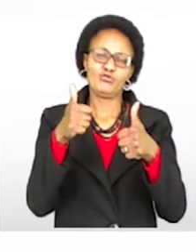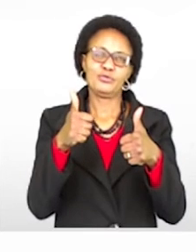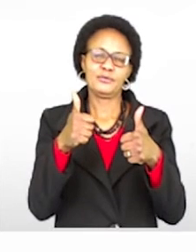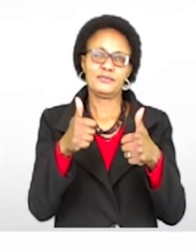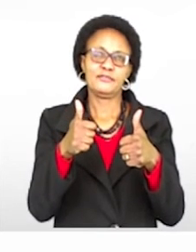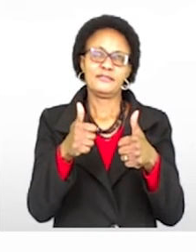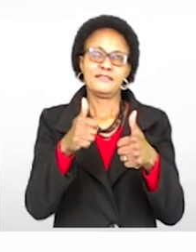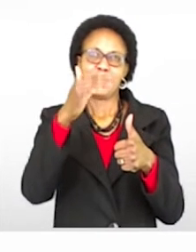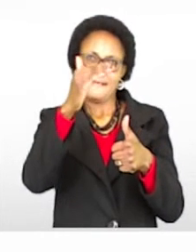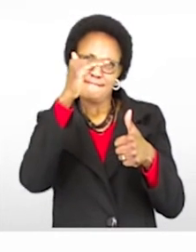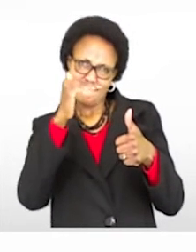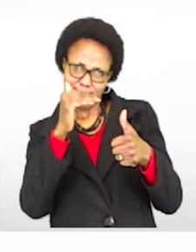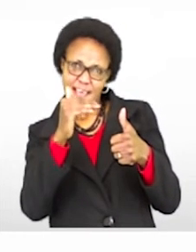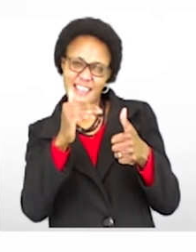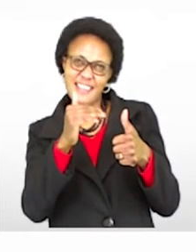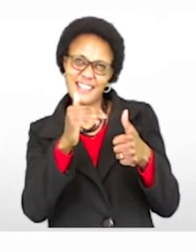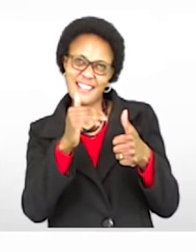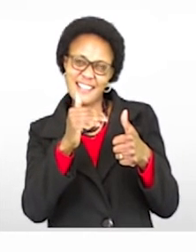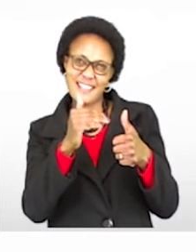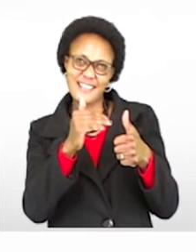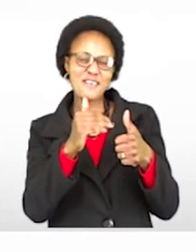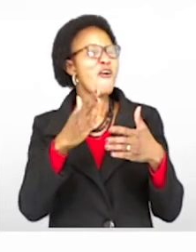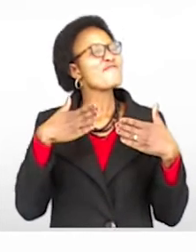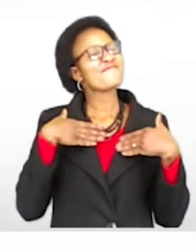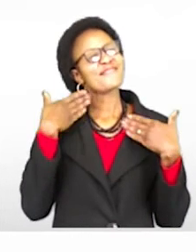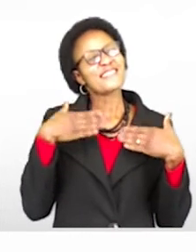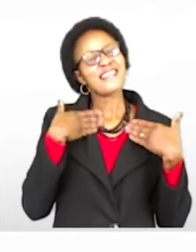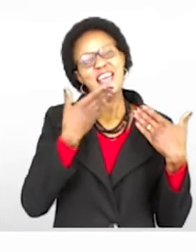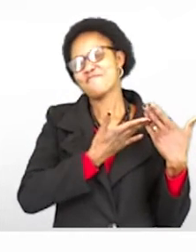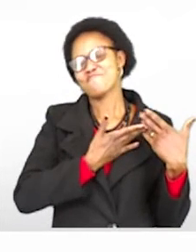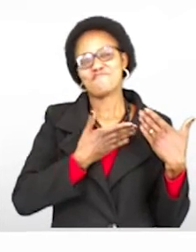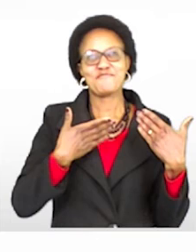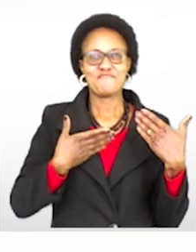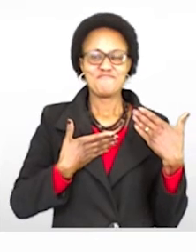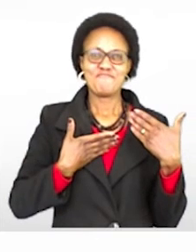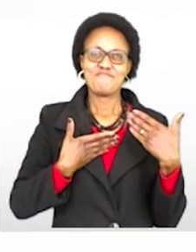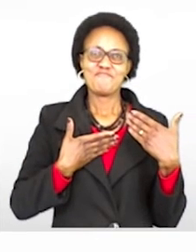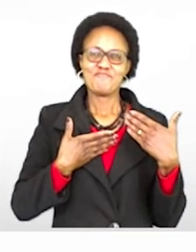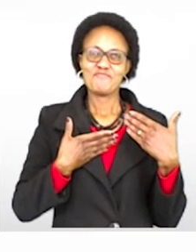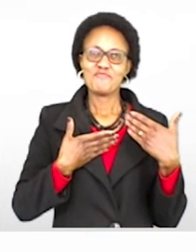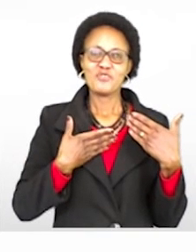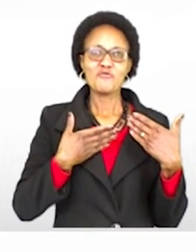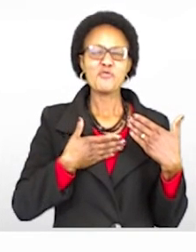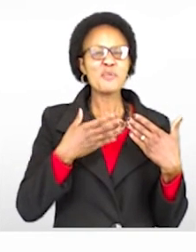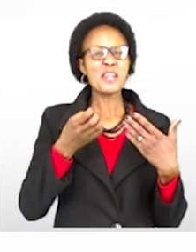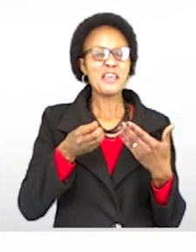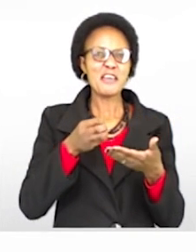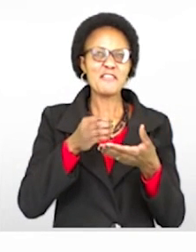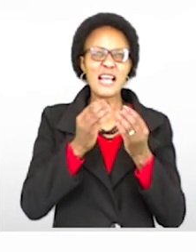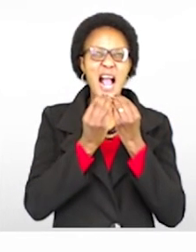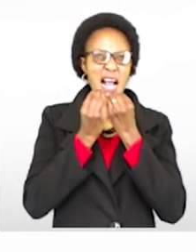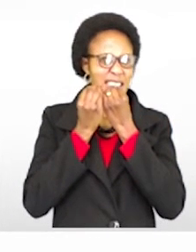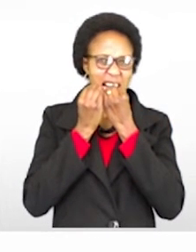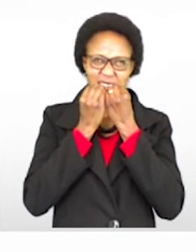The next picture we can see is a very happy woman, and I think she's holding some donuts. If it's not